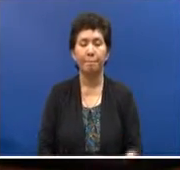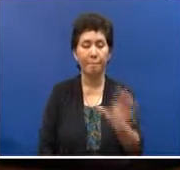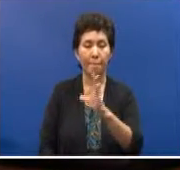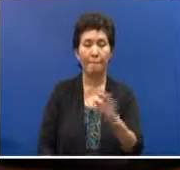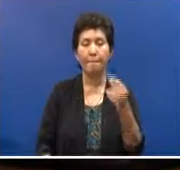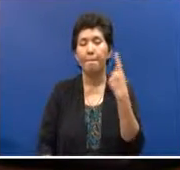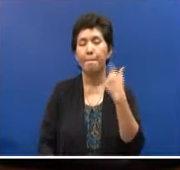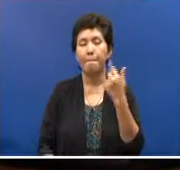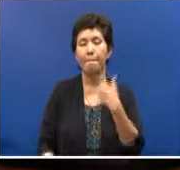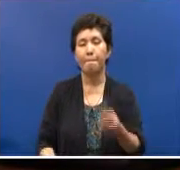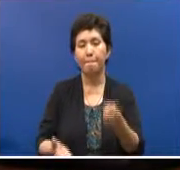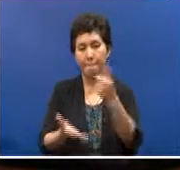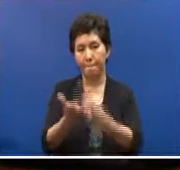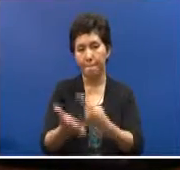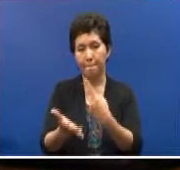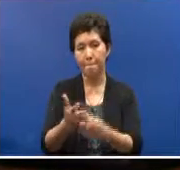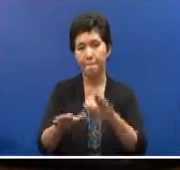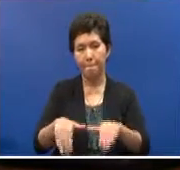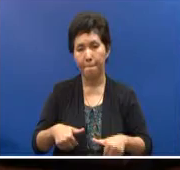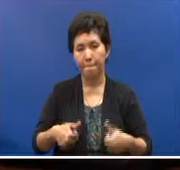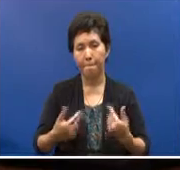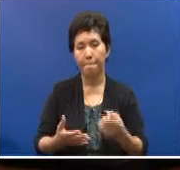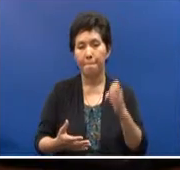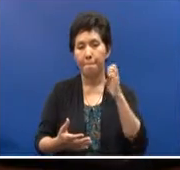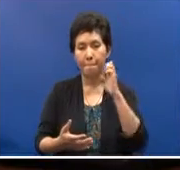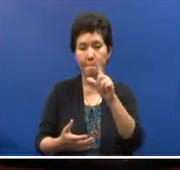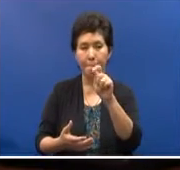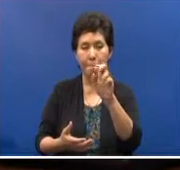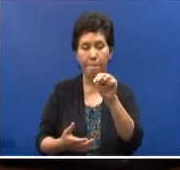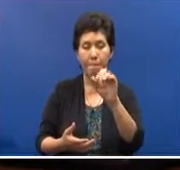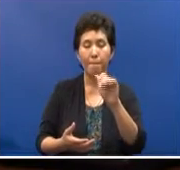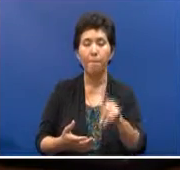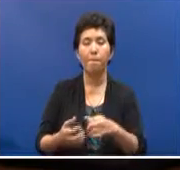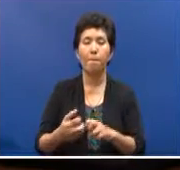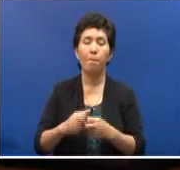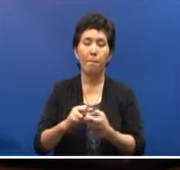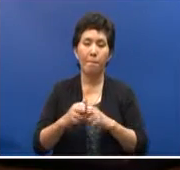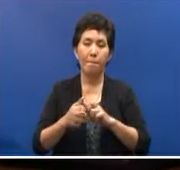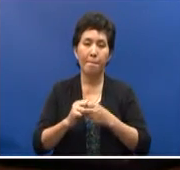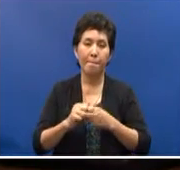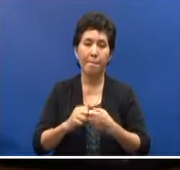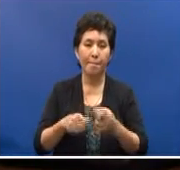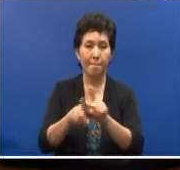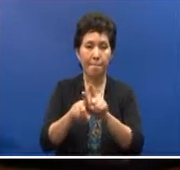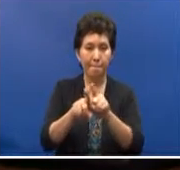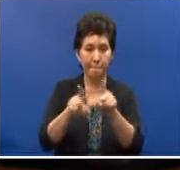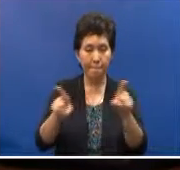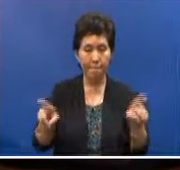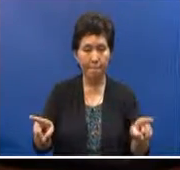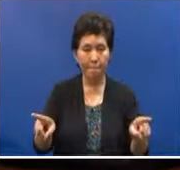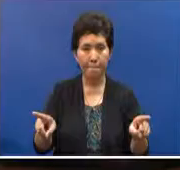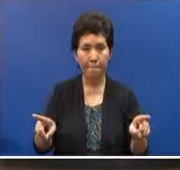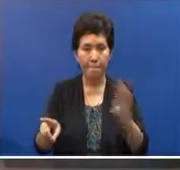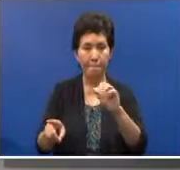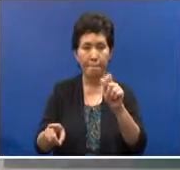just now we also have discussed how ethnic conflicts, when there are difference of ethnic, so